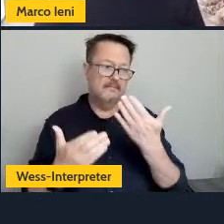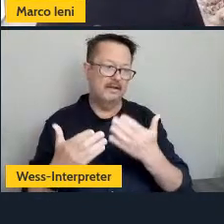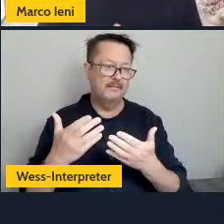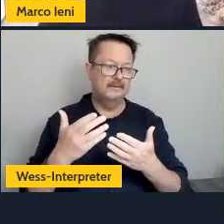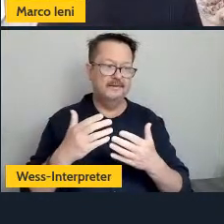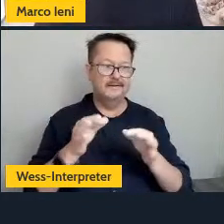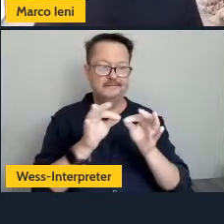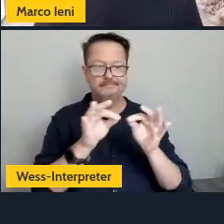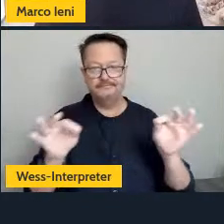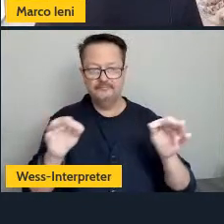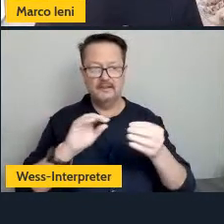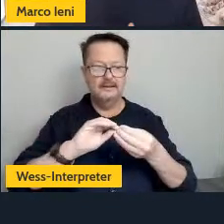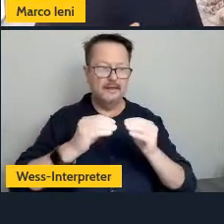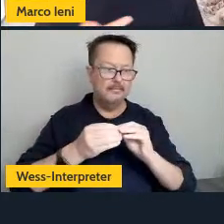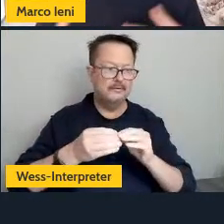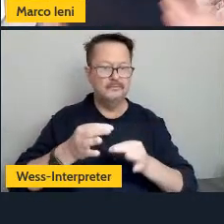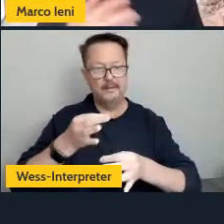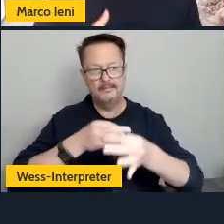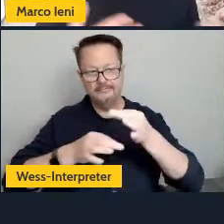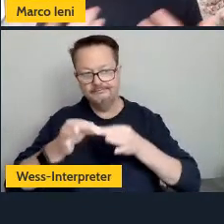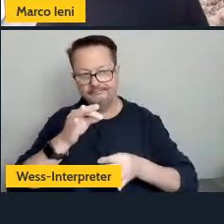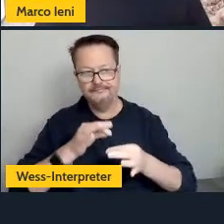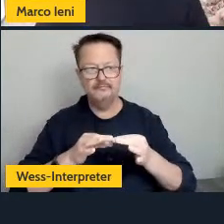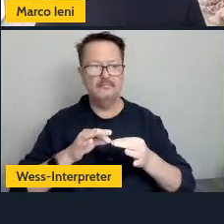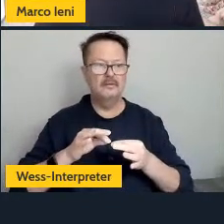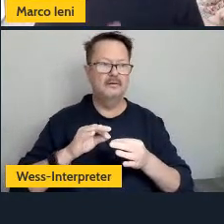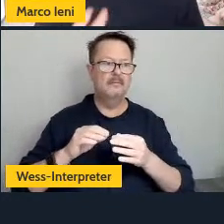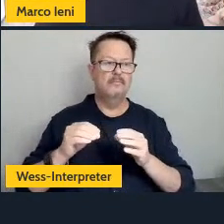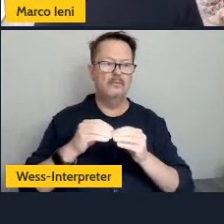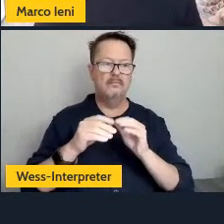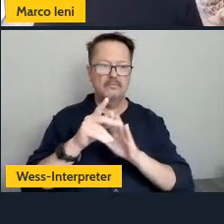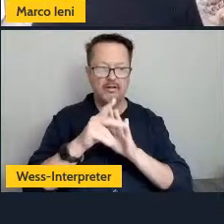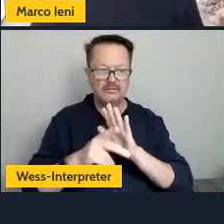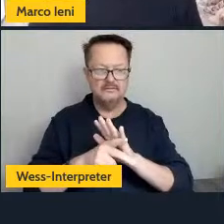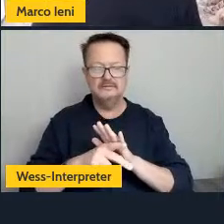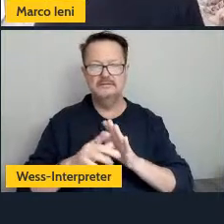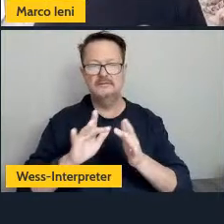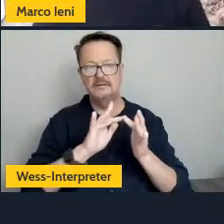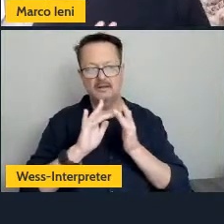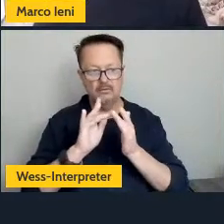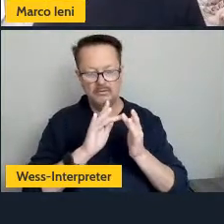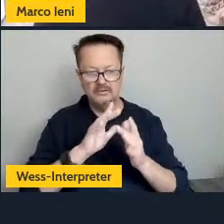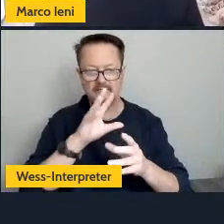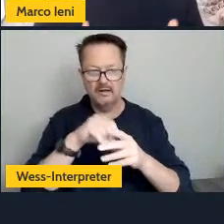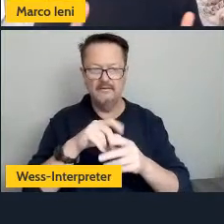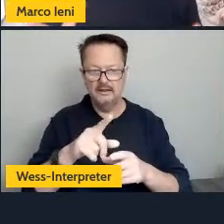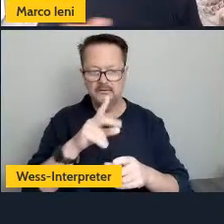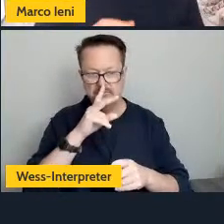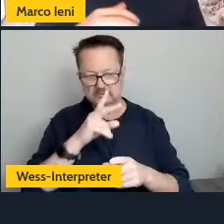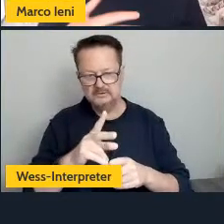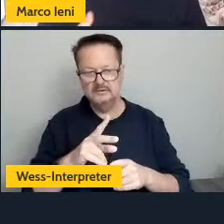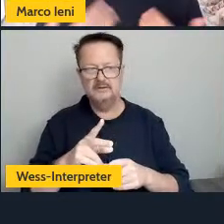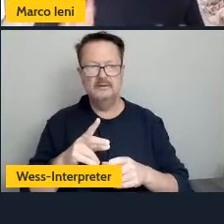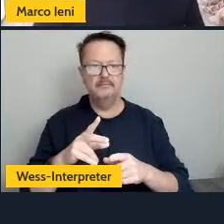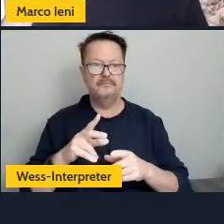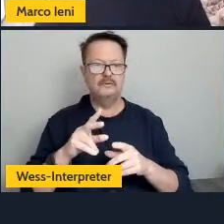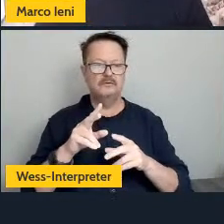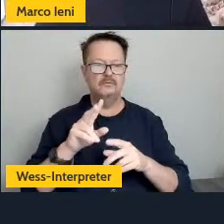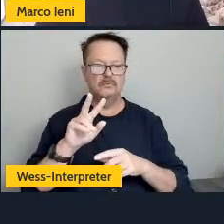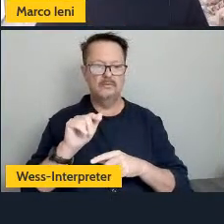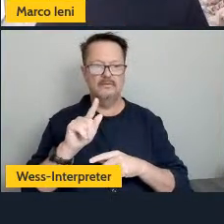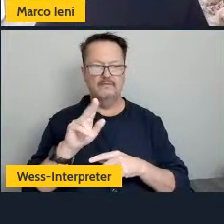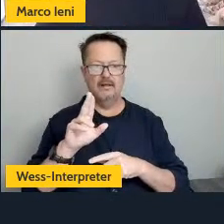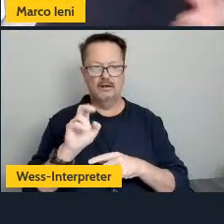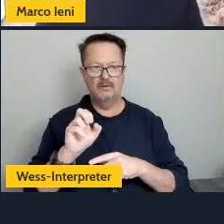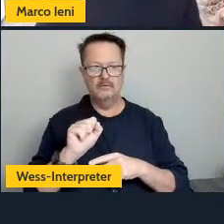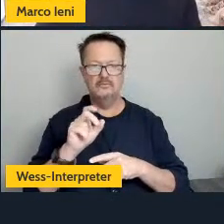numbers and strings, you can have things like network policies and vault, as we seen before. And so the devs can fill